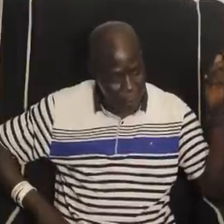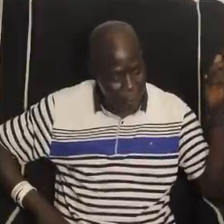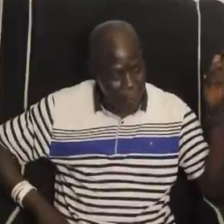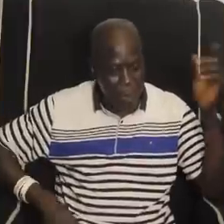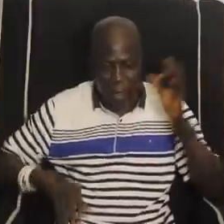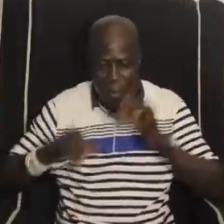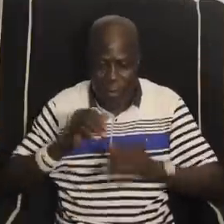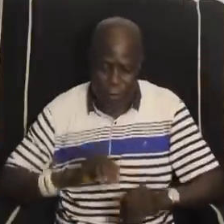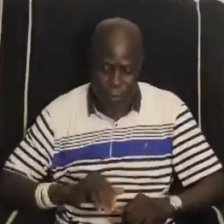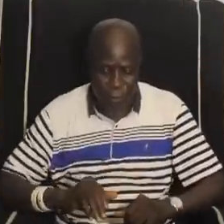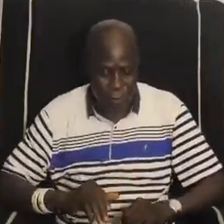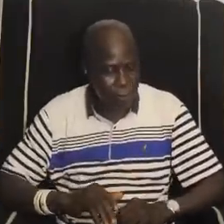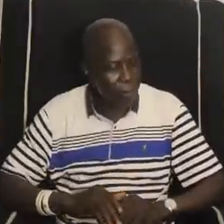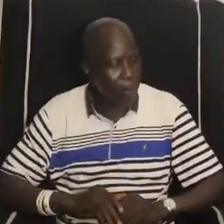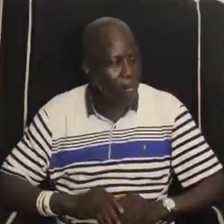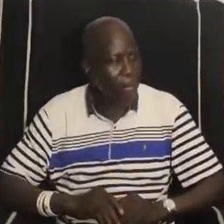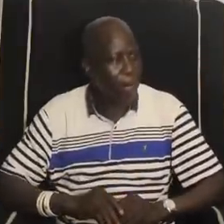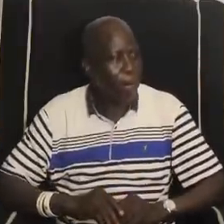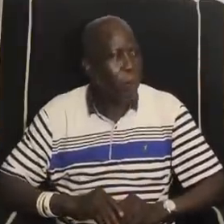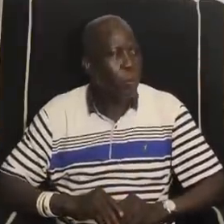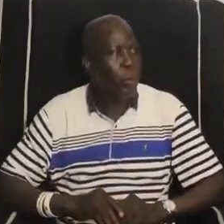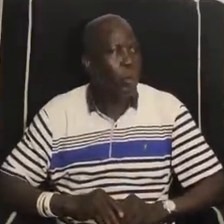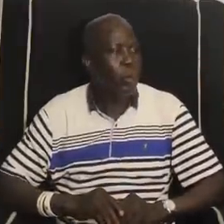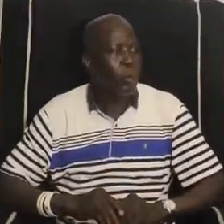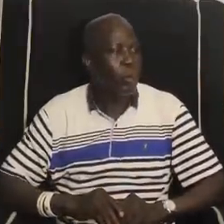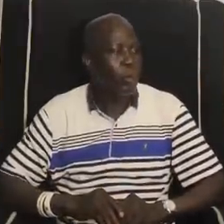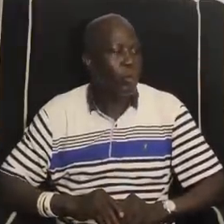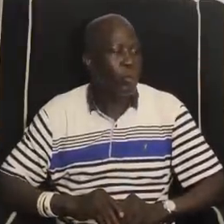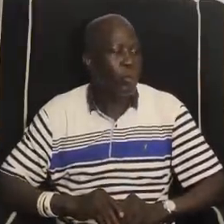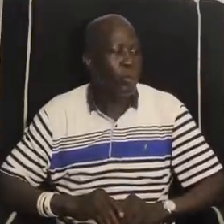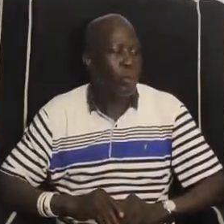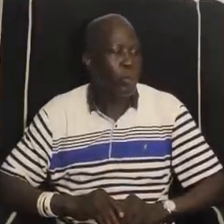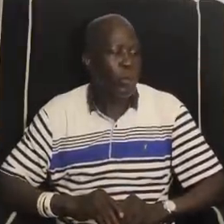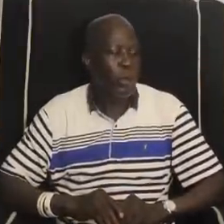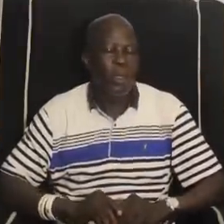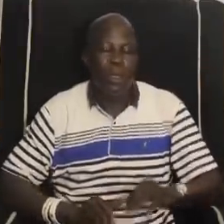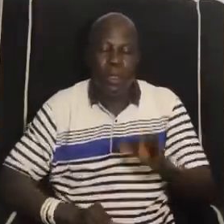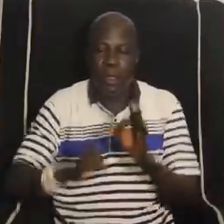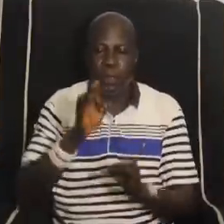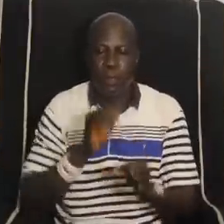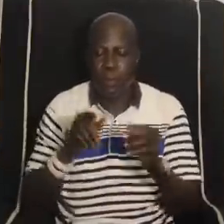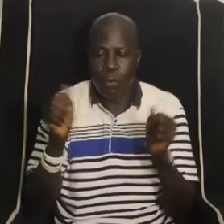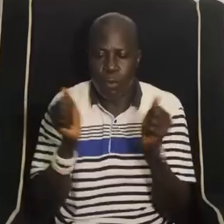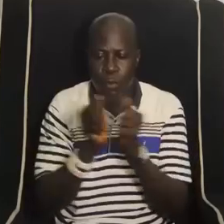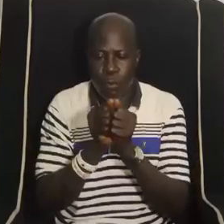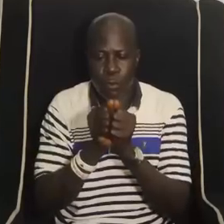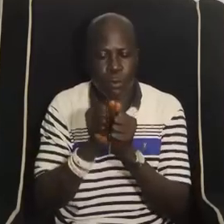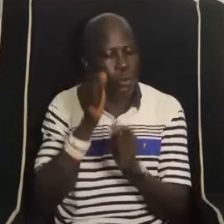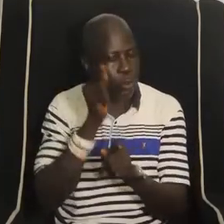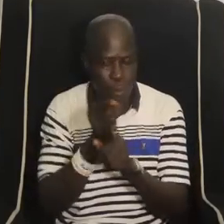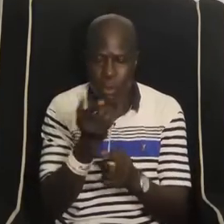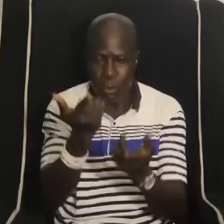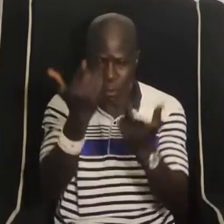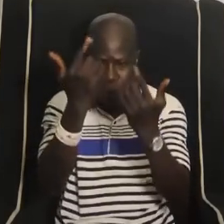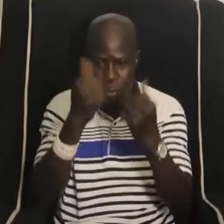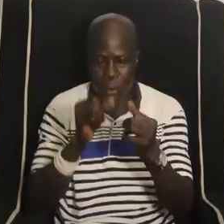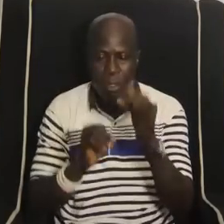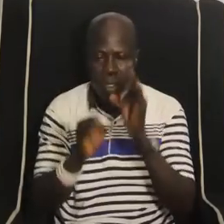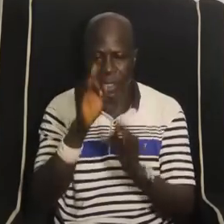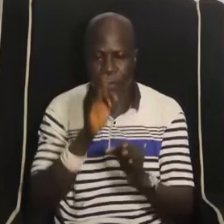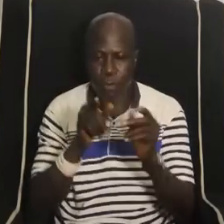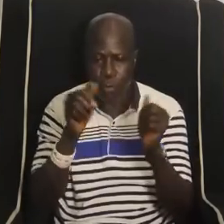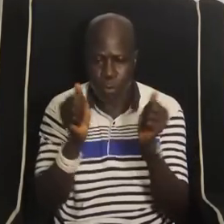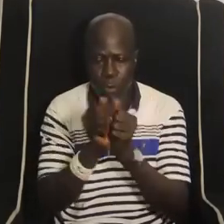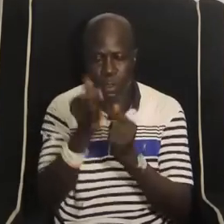Any ba fe ko wa o. Any ba fe ko wa. Any ba fe ko wa o. Any ba